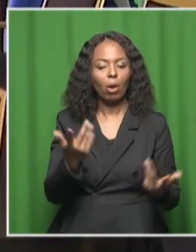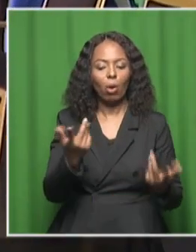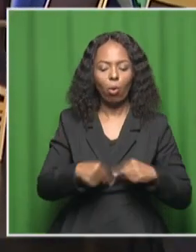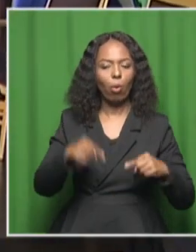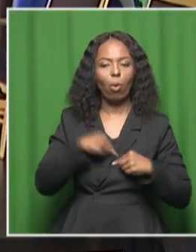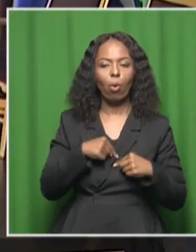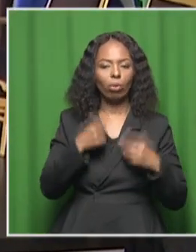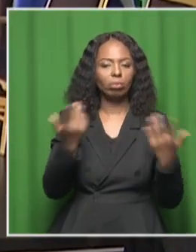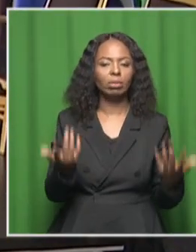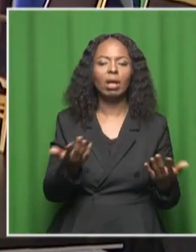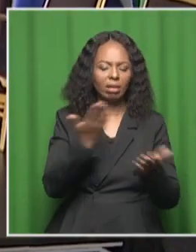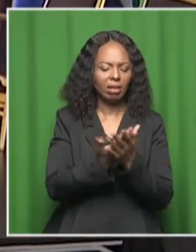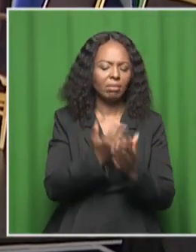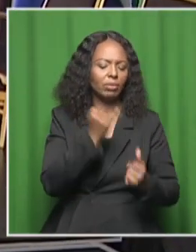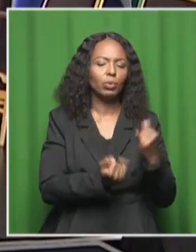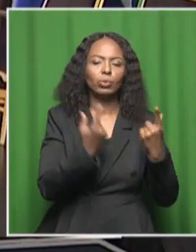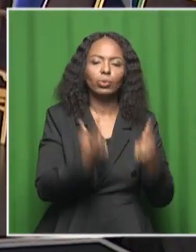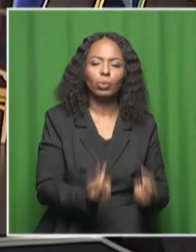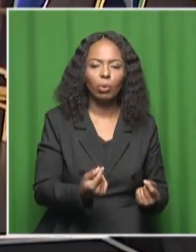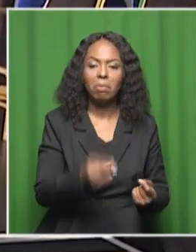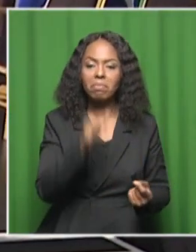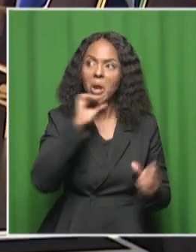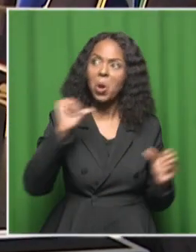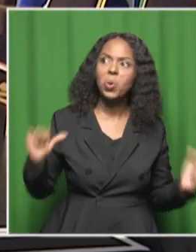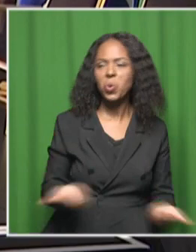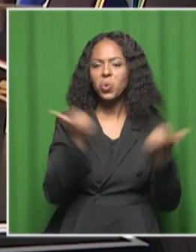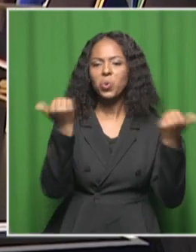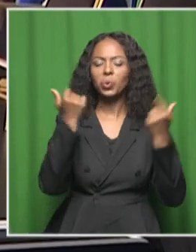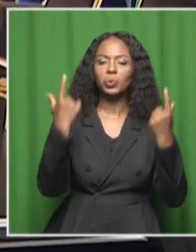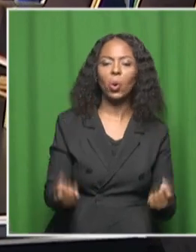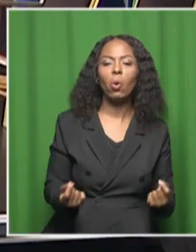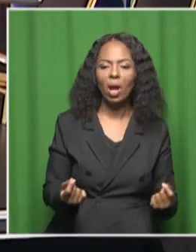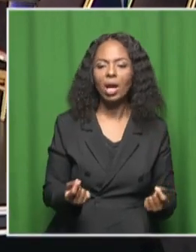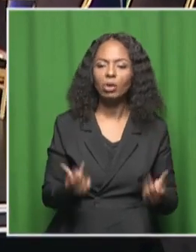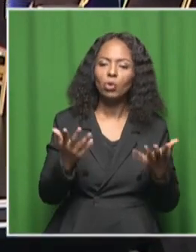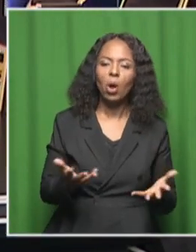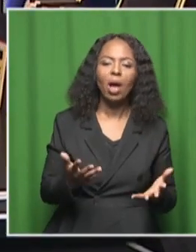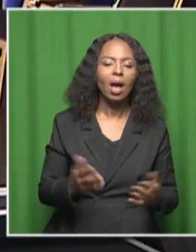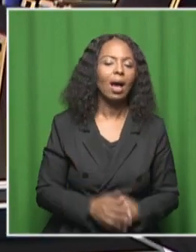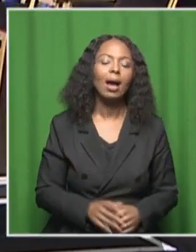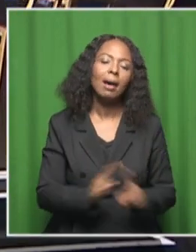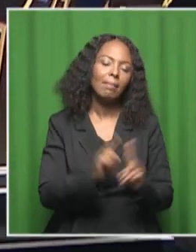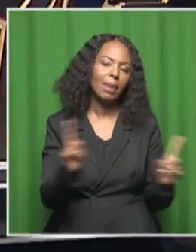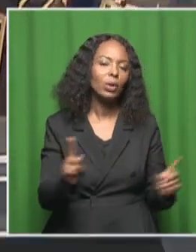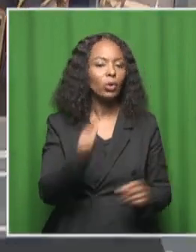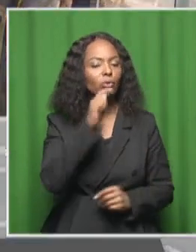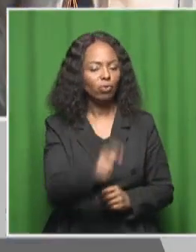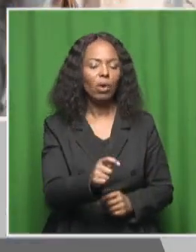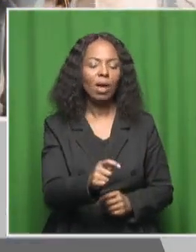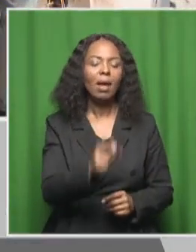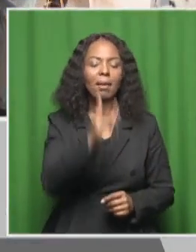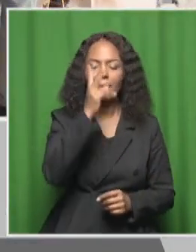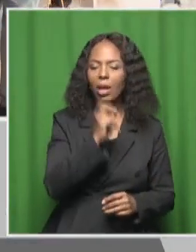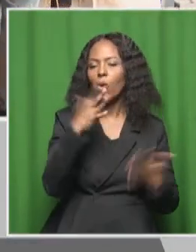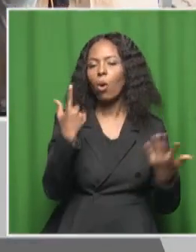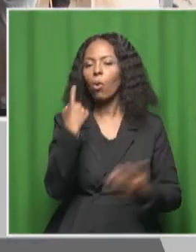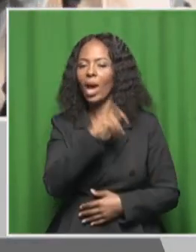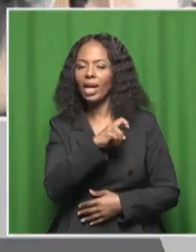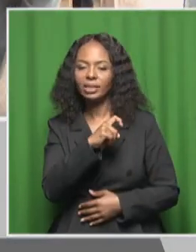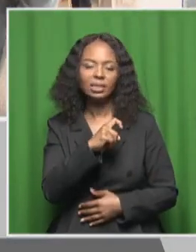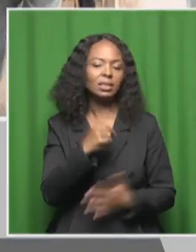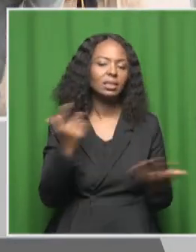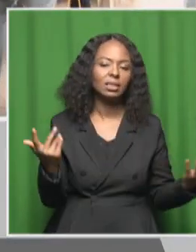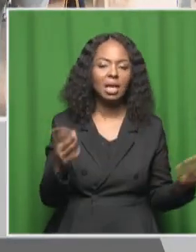of us, he was fallible. He has his flaws, but it's true, there was no gray. It is black or white. But it's